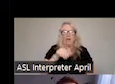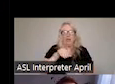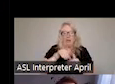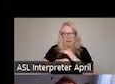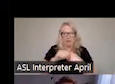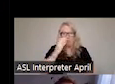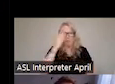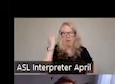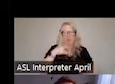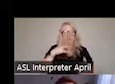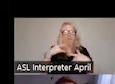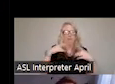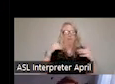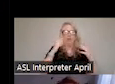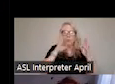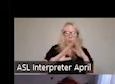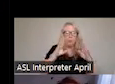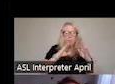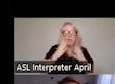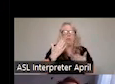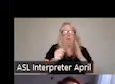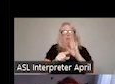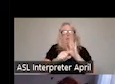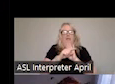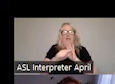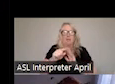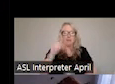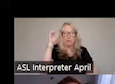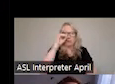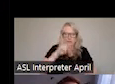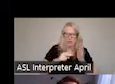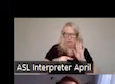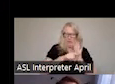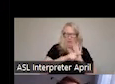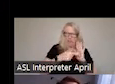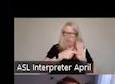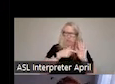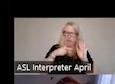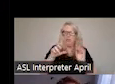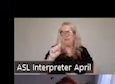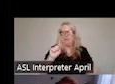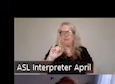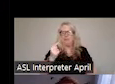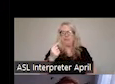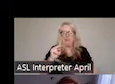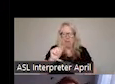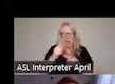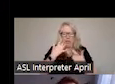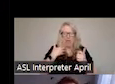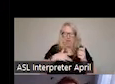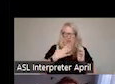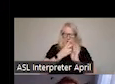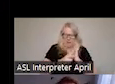worried that it might cause their community to have a negative opinion. So that's stigma, right? That's like concerns about stigma and discrimination